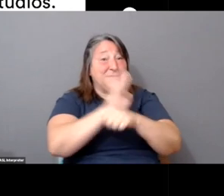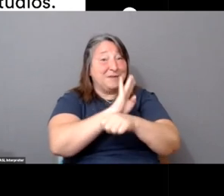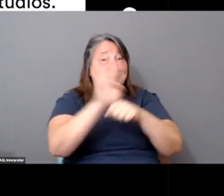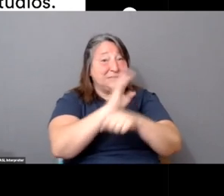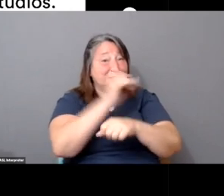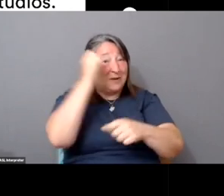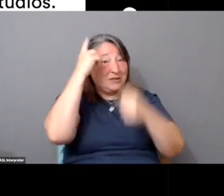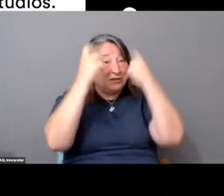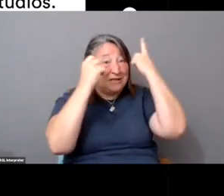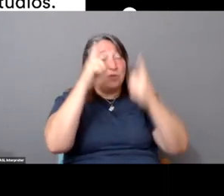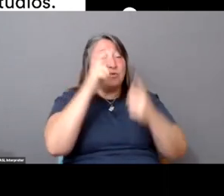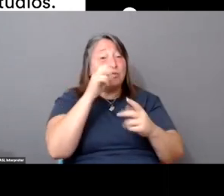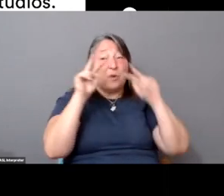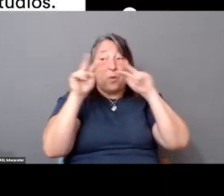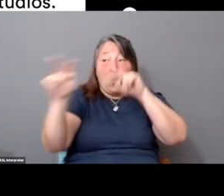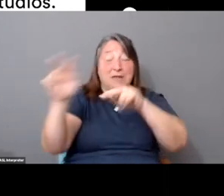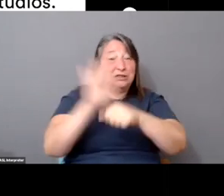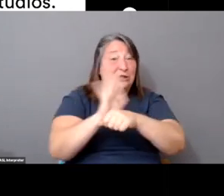movies.